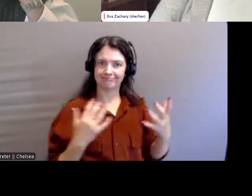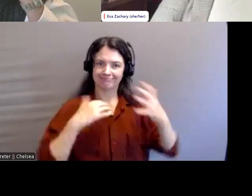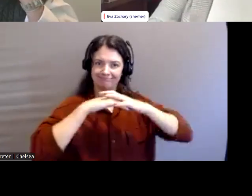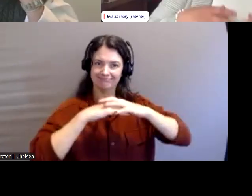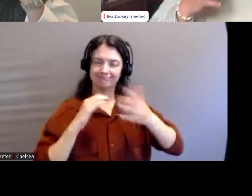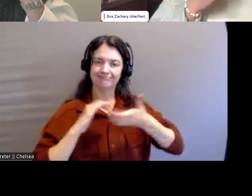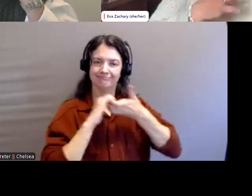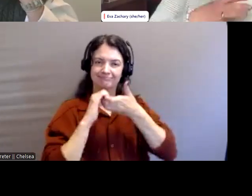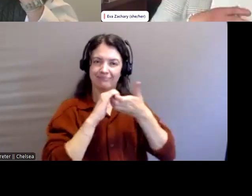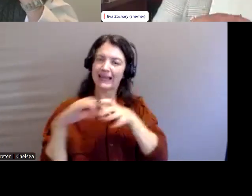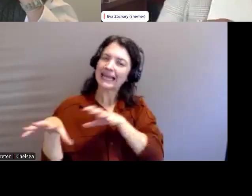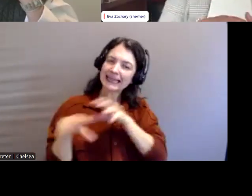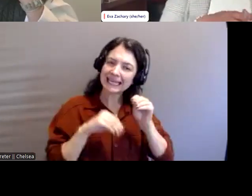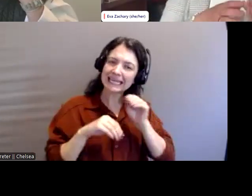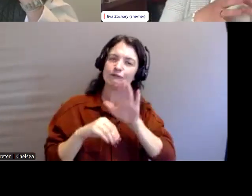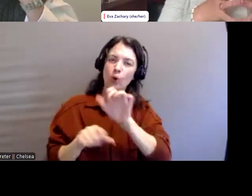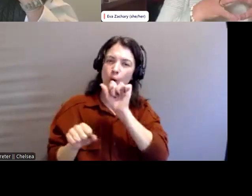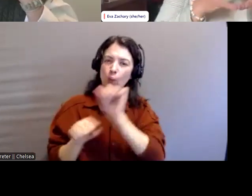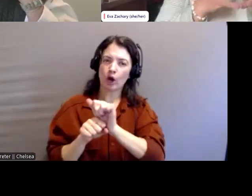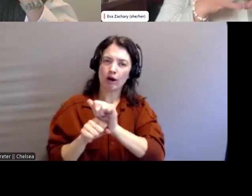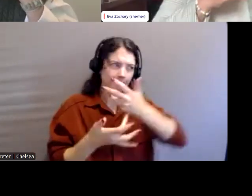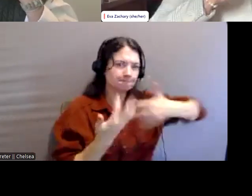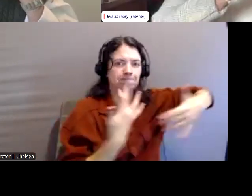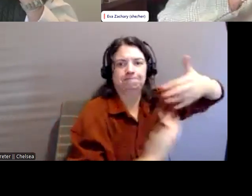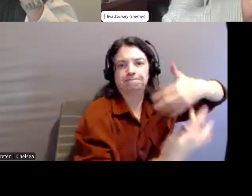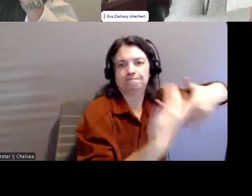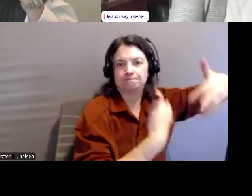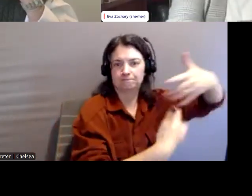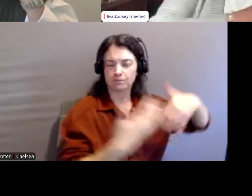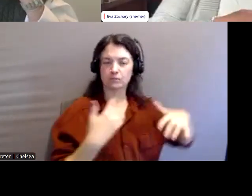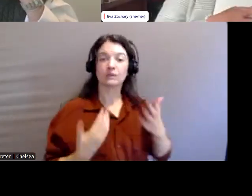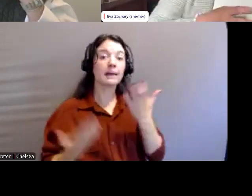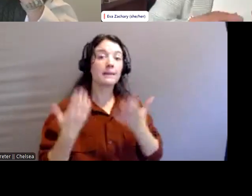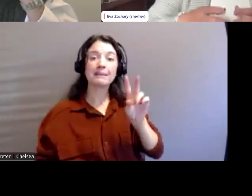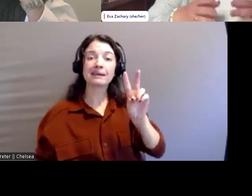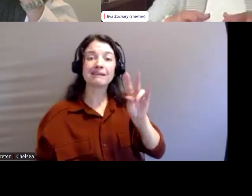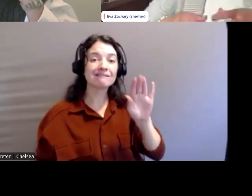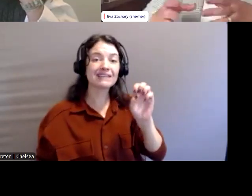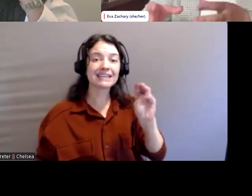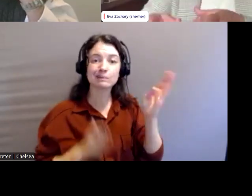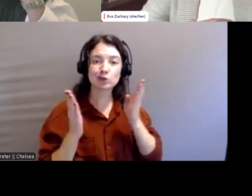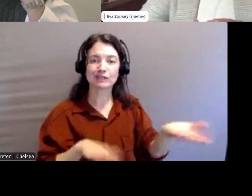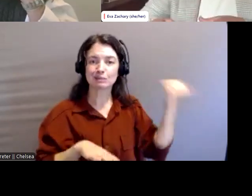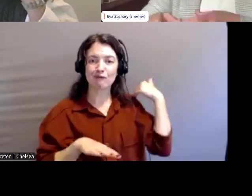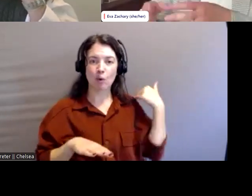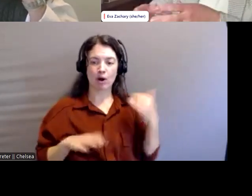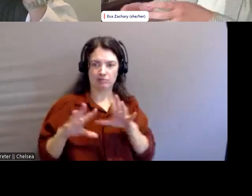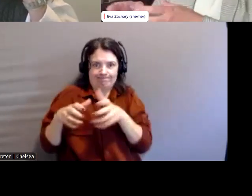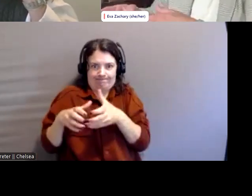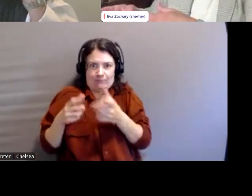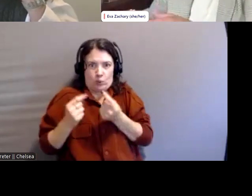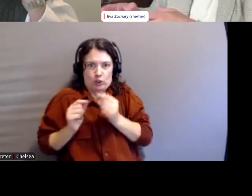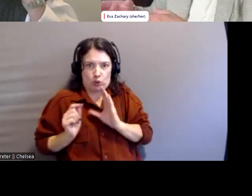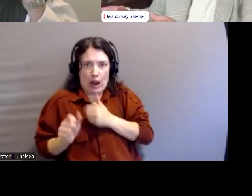silos. Old school thinking is victim services does victim services work, the shelters do the shelters work, the mental